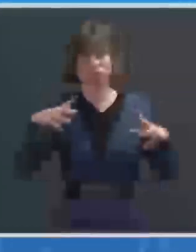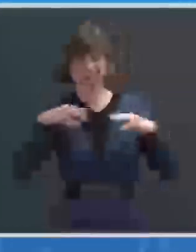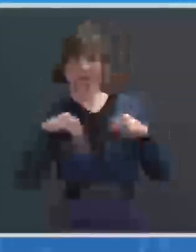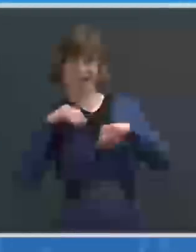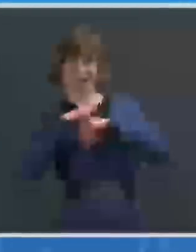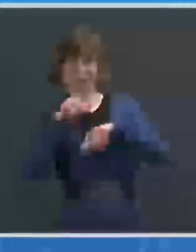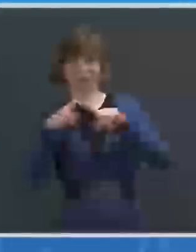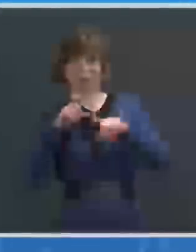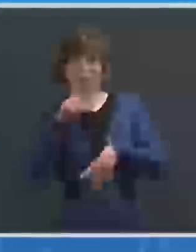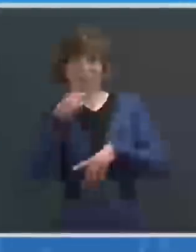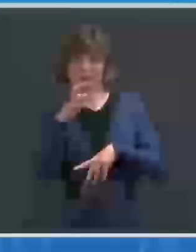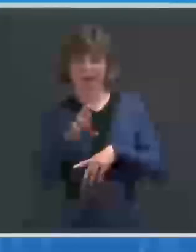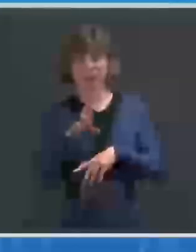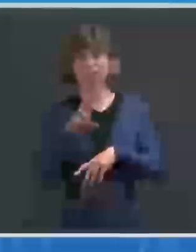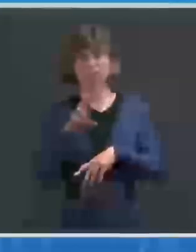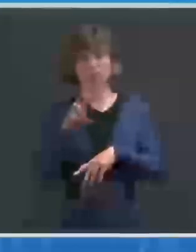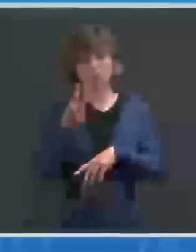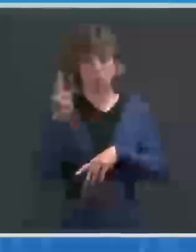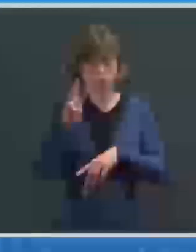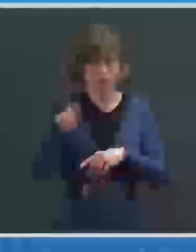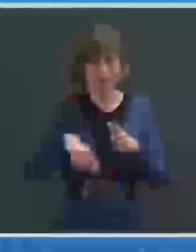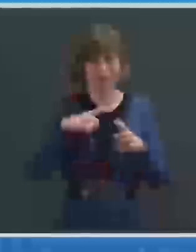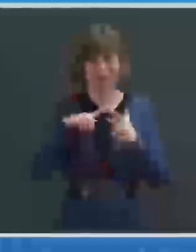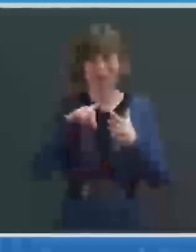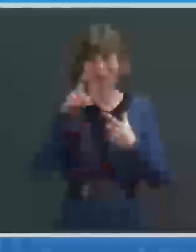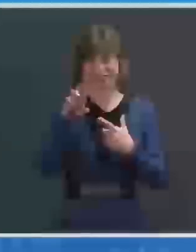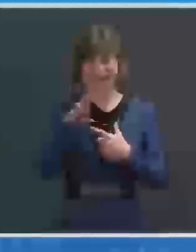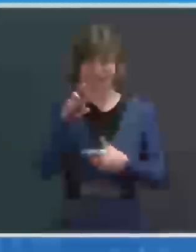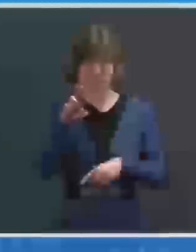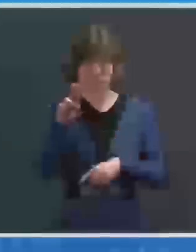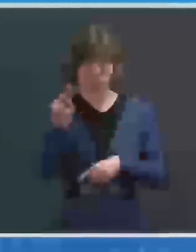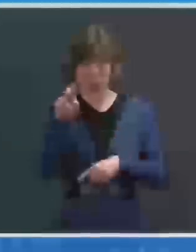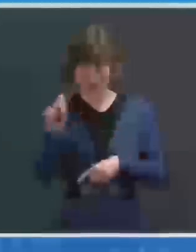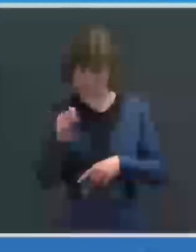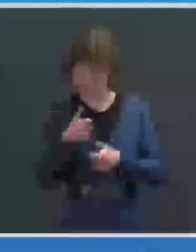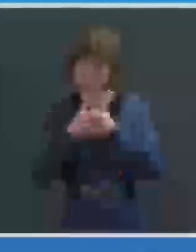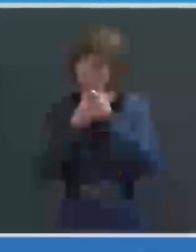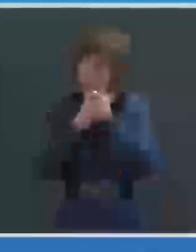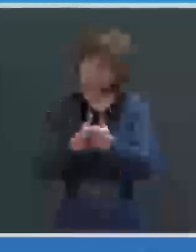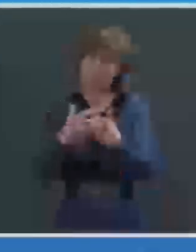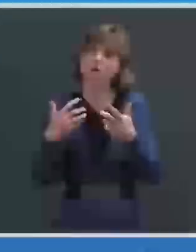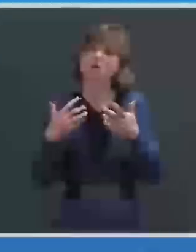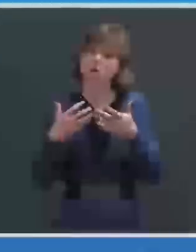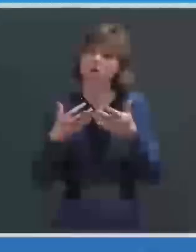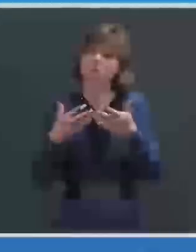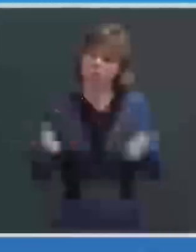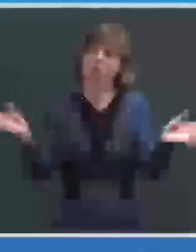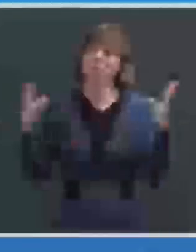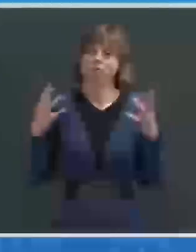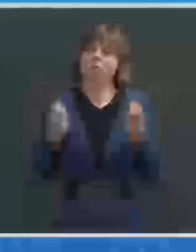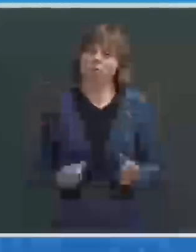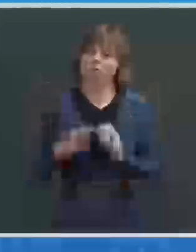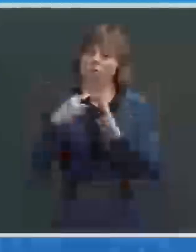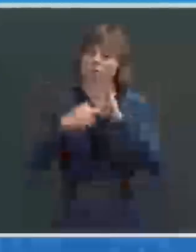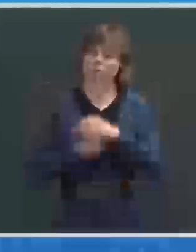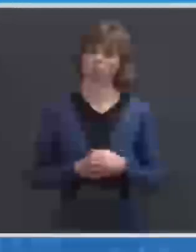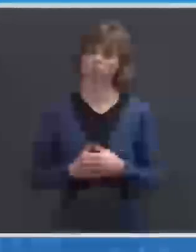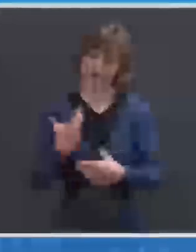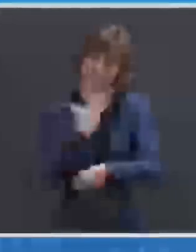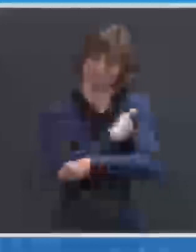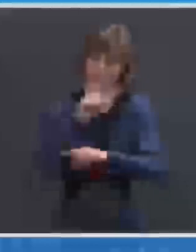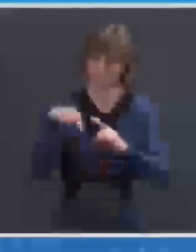Walensky, Fauci, and Nunes-Smith. Follow the public health guidance. Get vaccinated when it's your